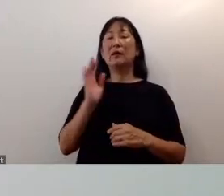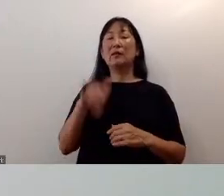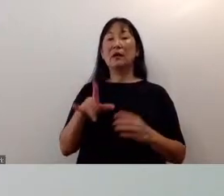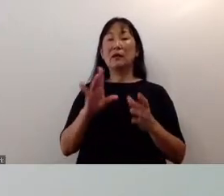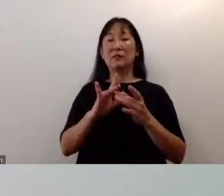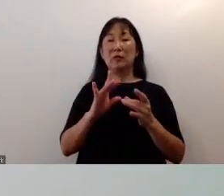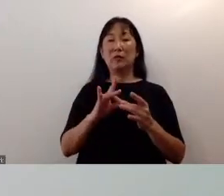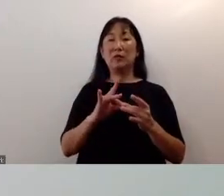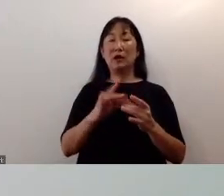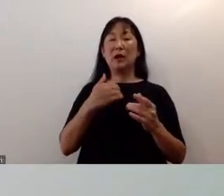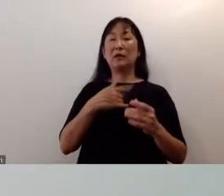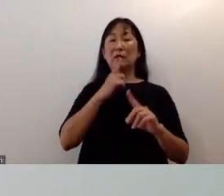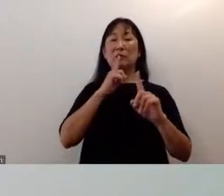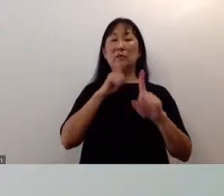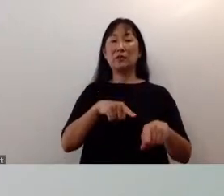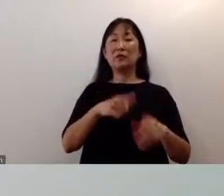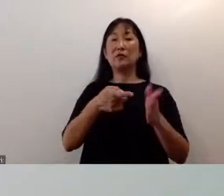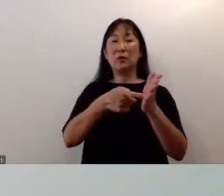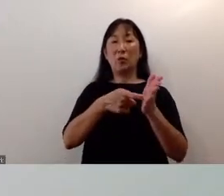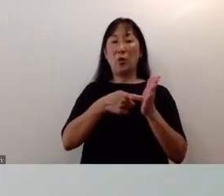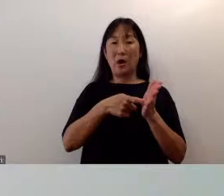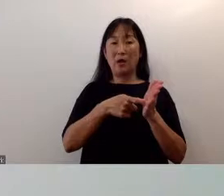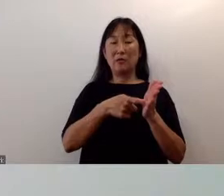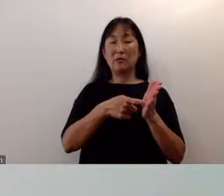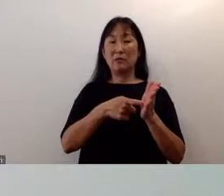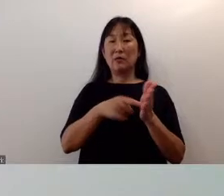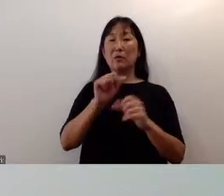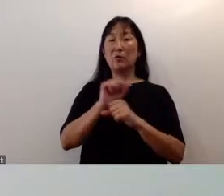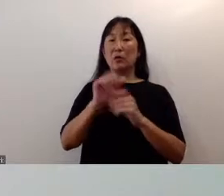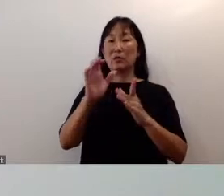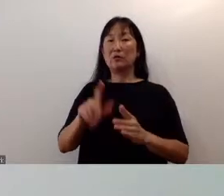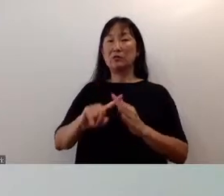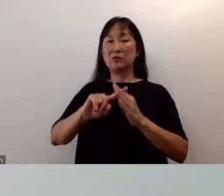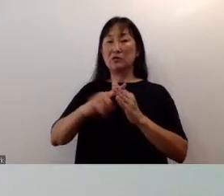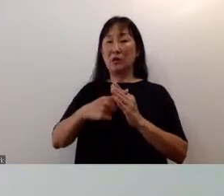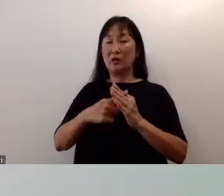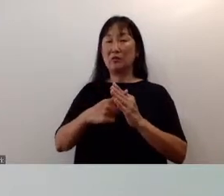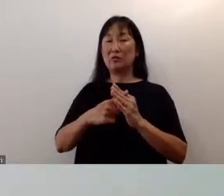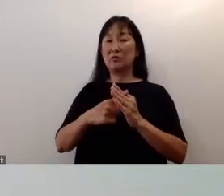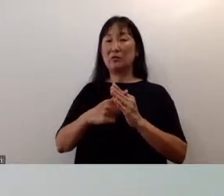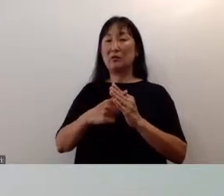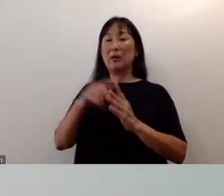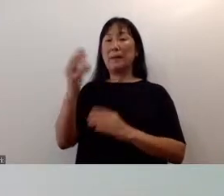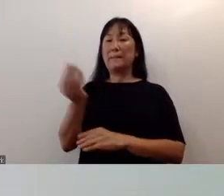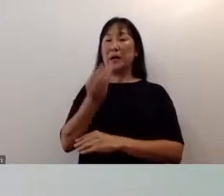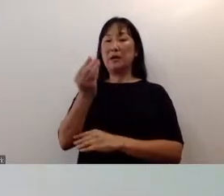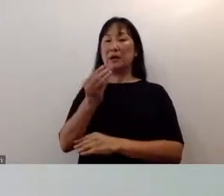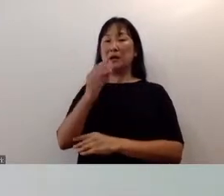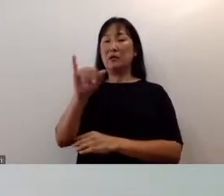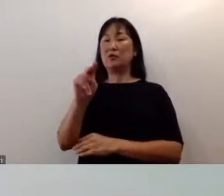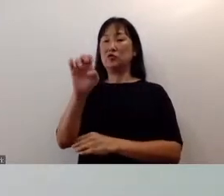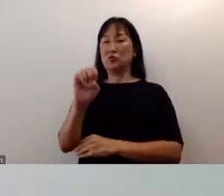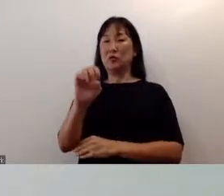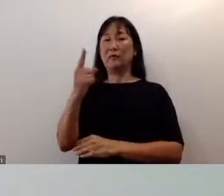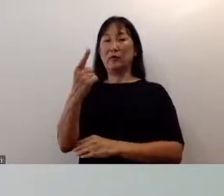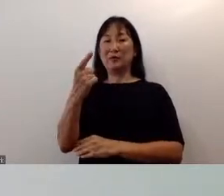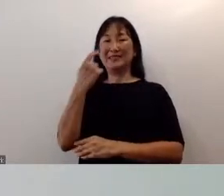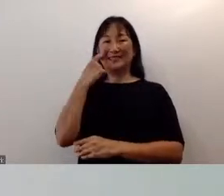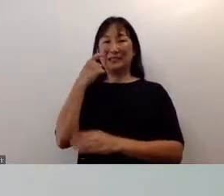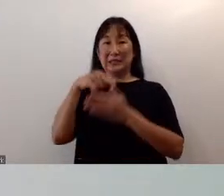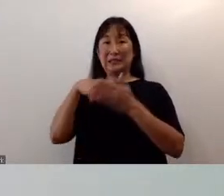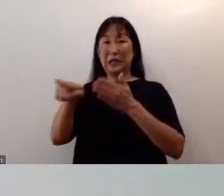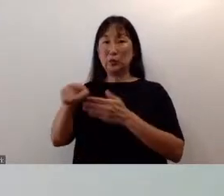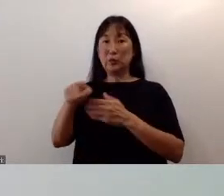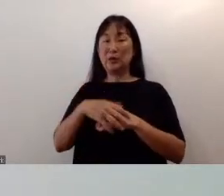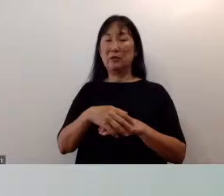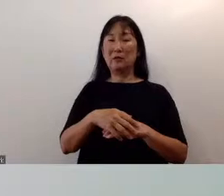included a directive. It required employees to start to report back to work sites starting Monday, June 1st. That's this coming Monday. I will note it